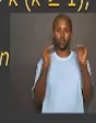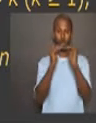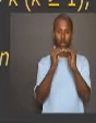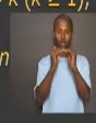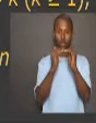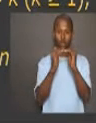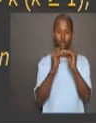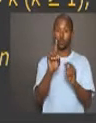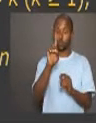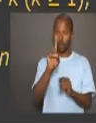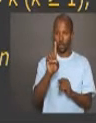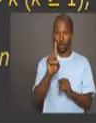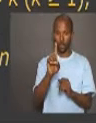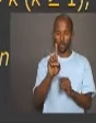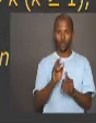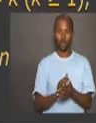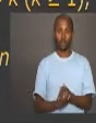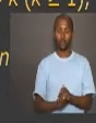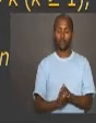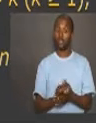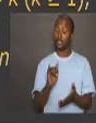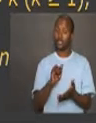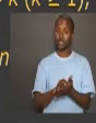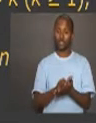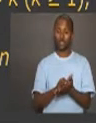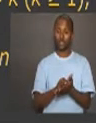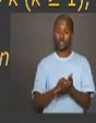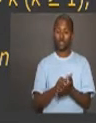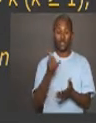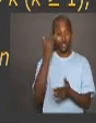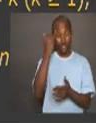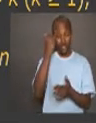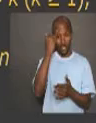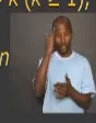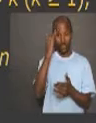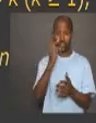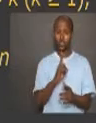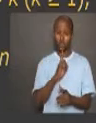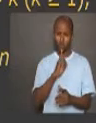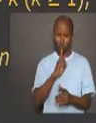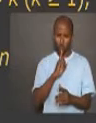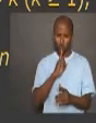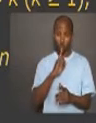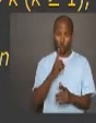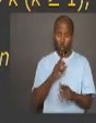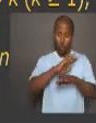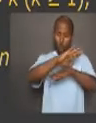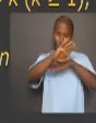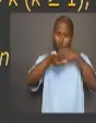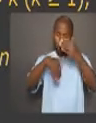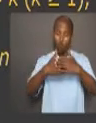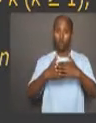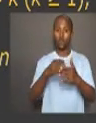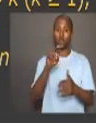equal to 1, then the assertion is true for